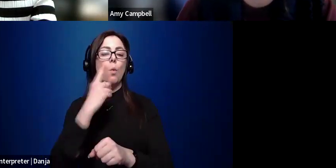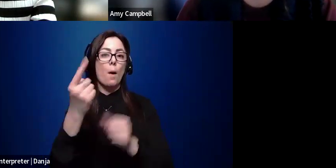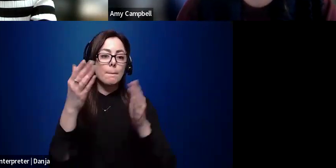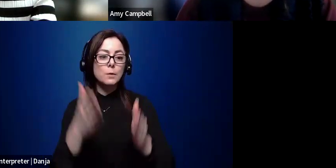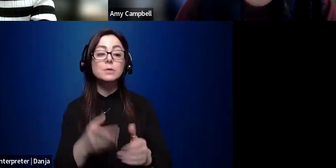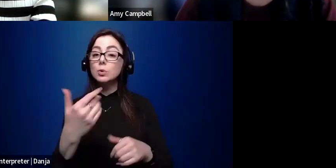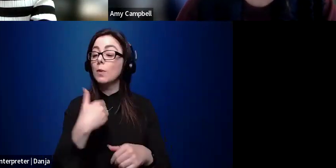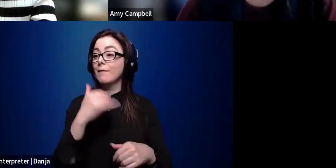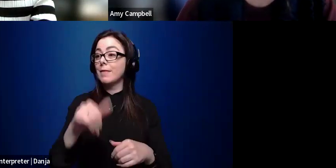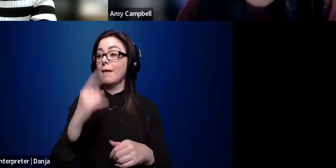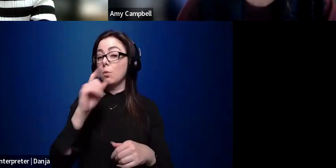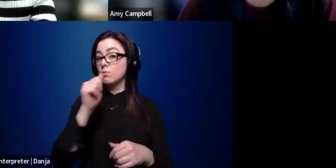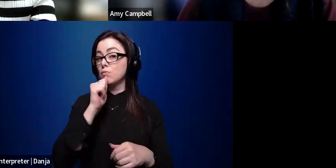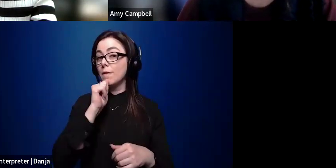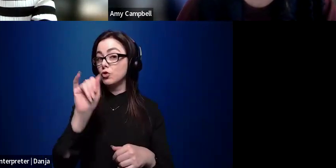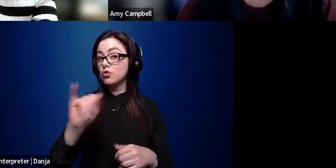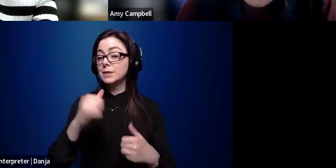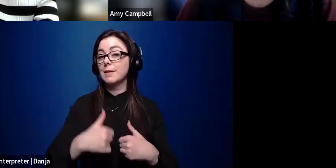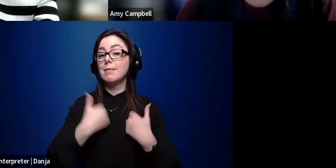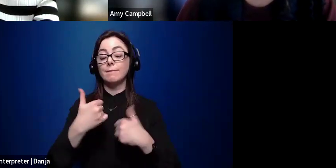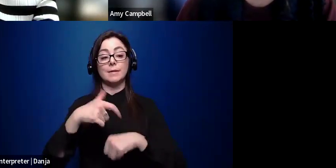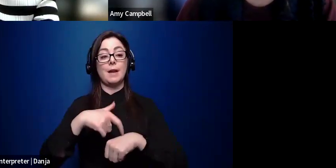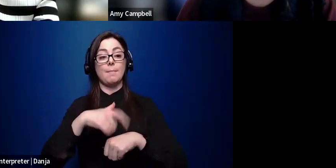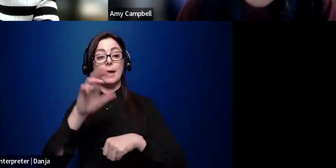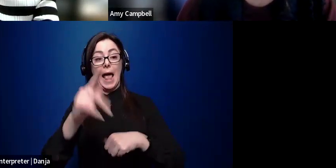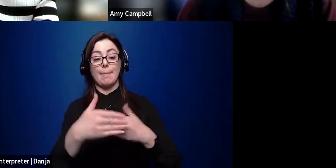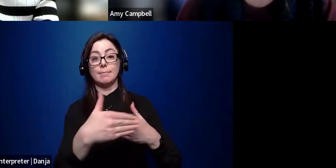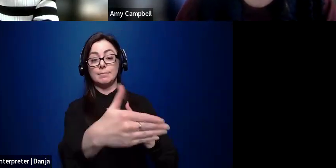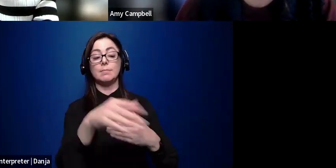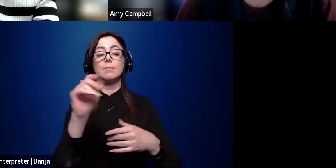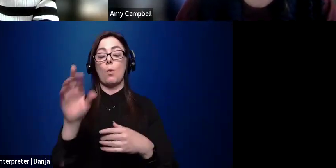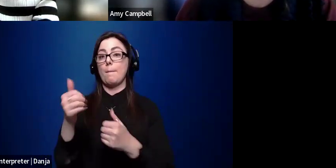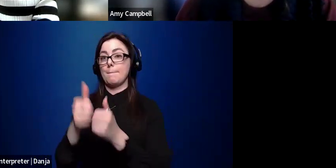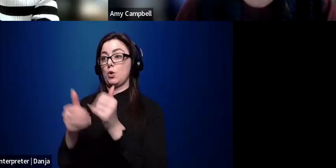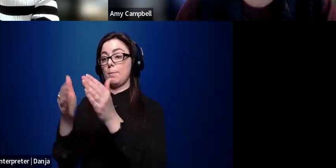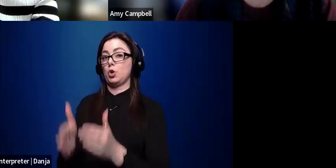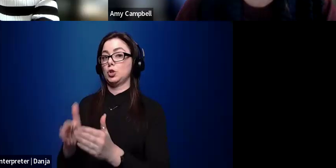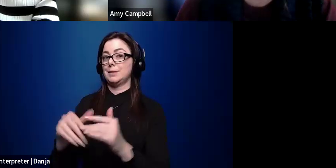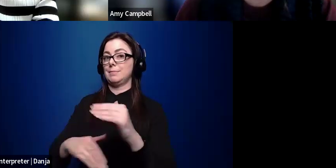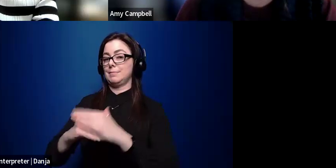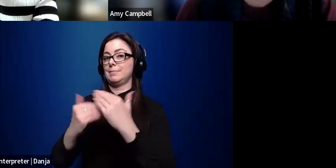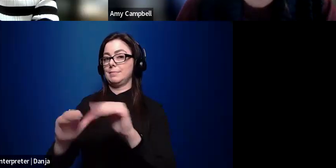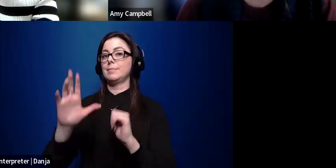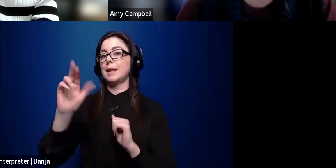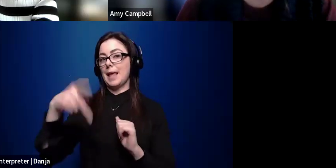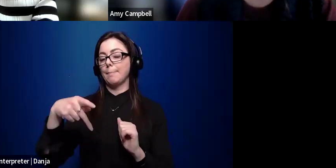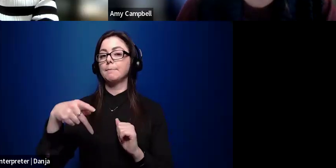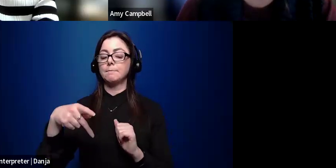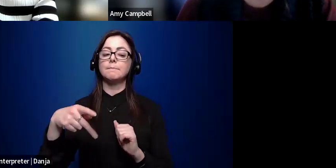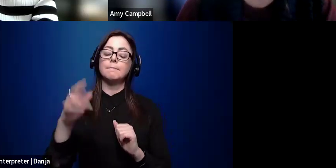private insurance, or a per person cap. And obviously that's going to hit people